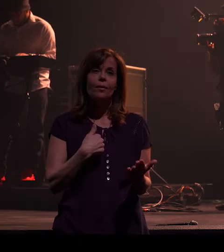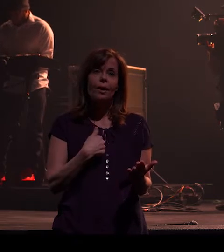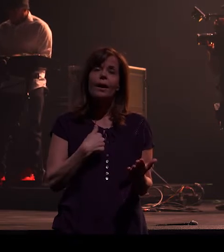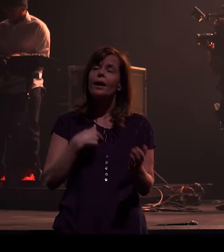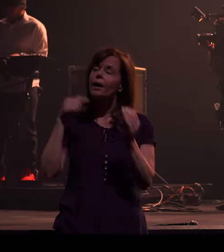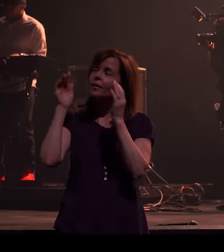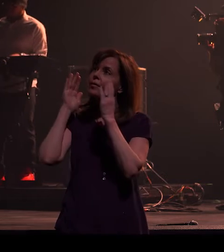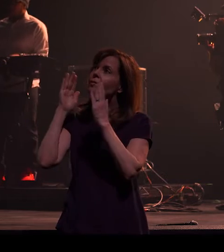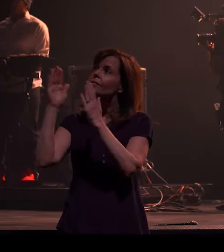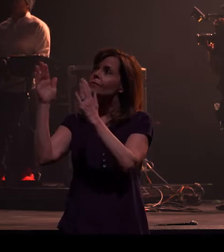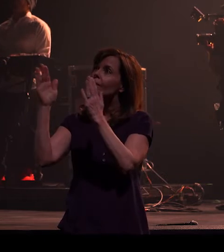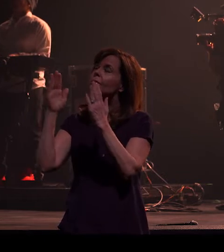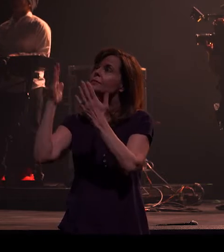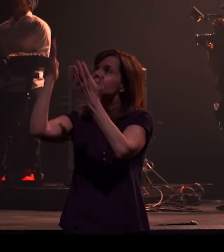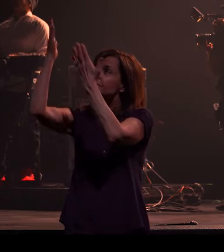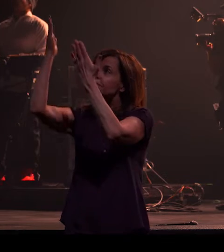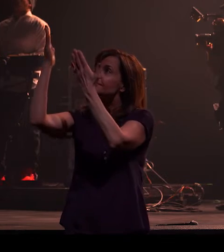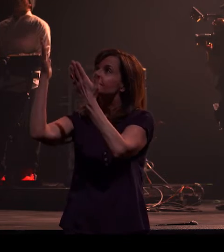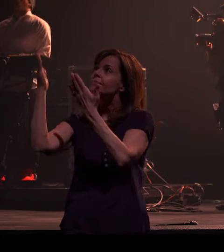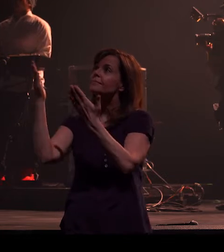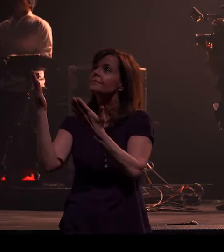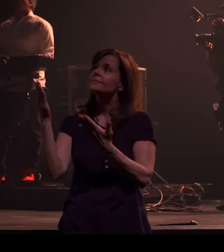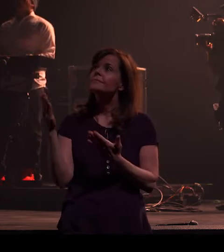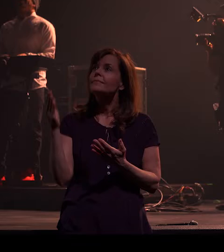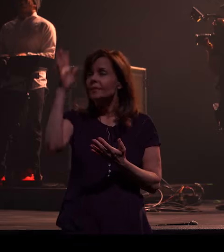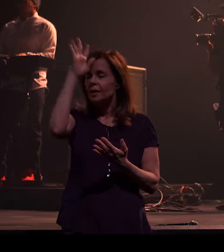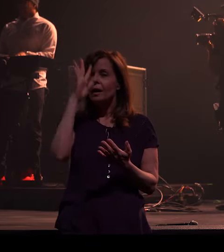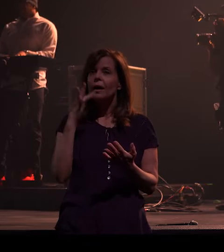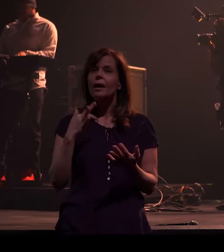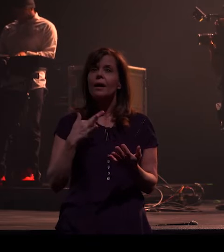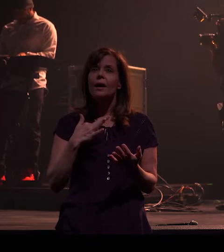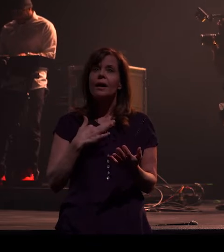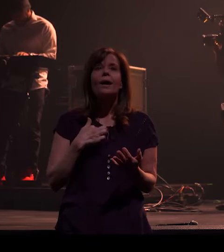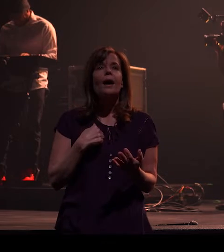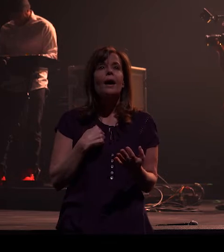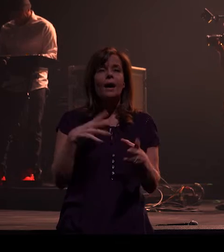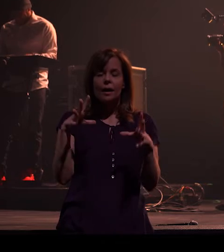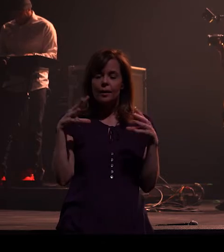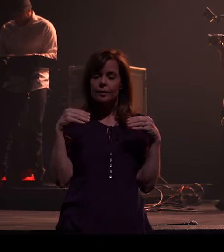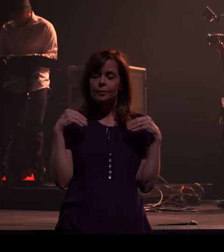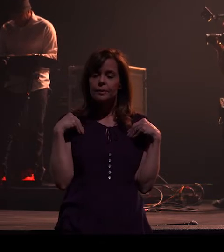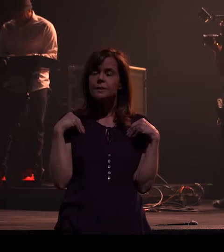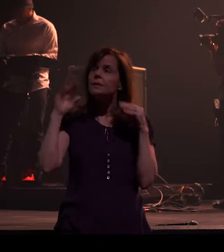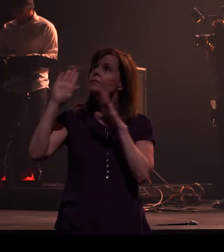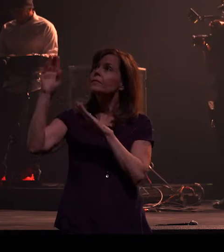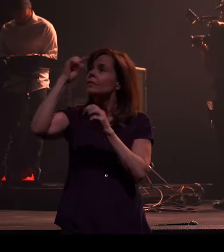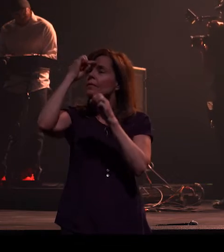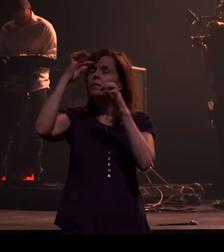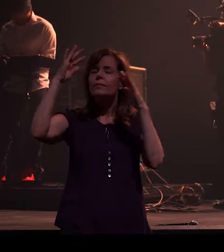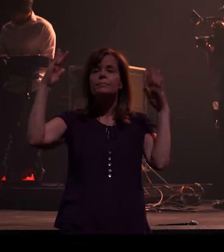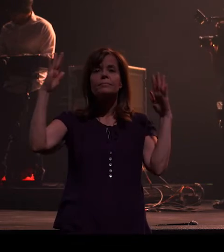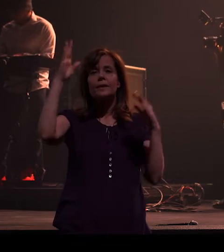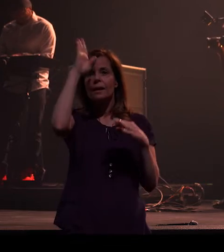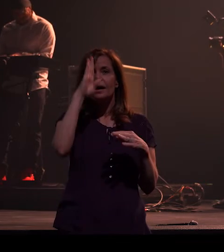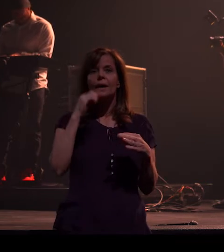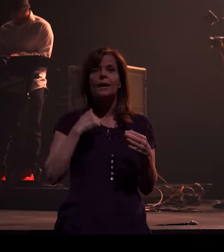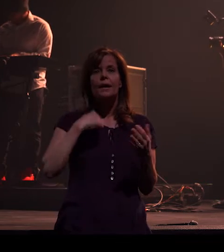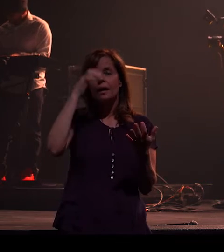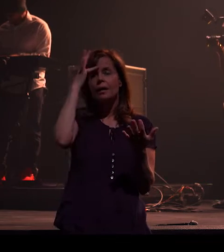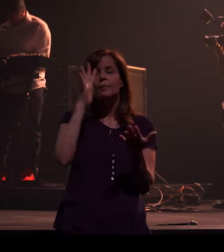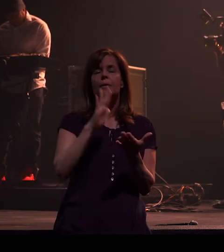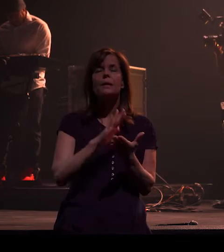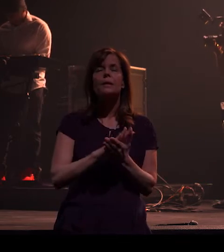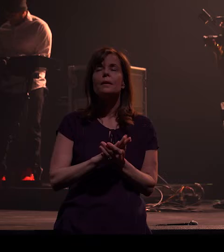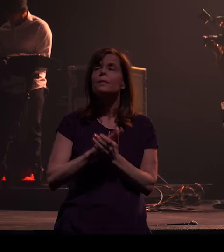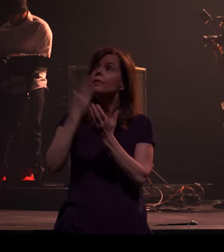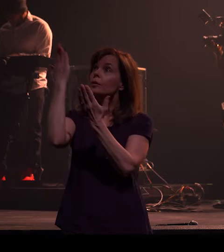my eyes on heaven. God, I receive your vision. God, I believe